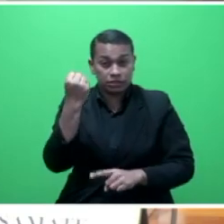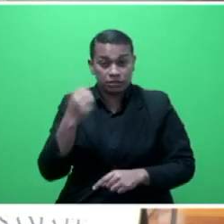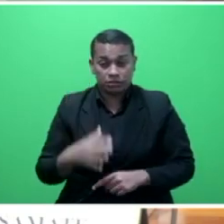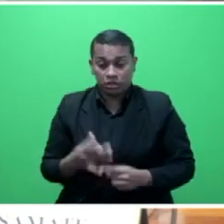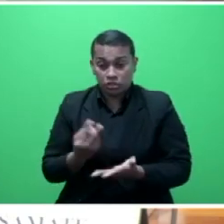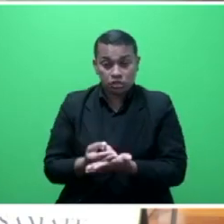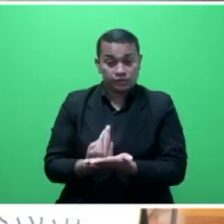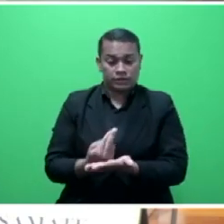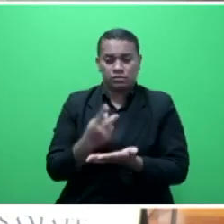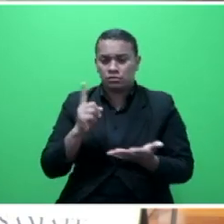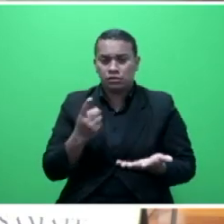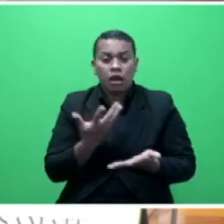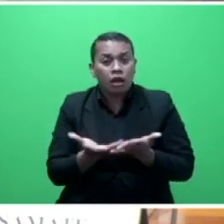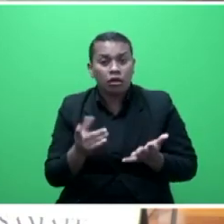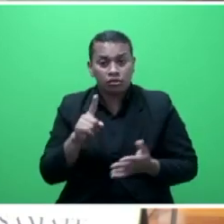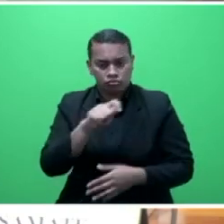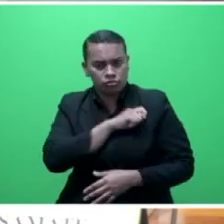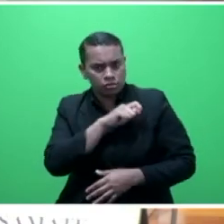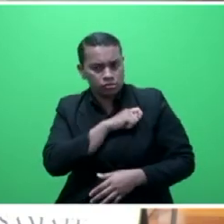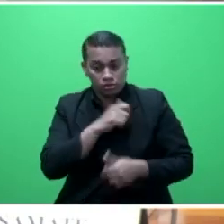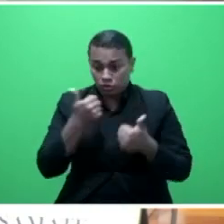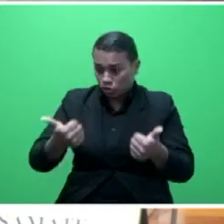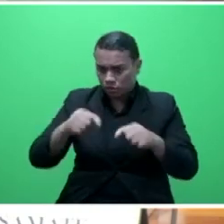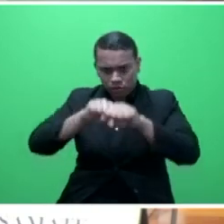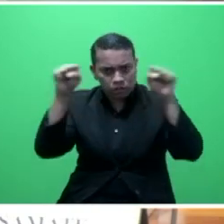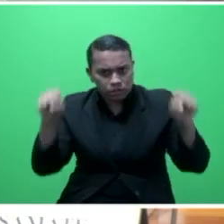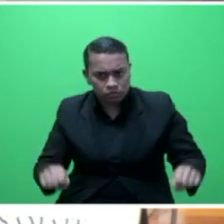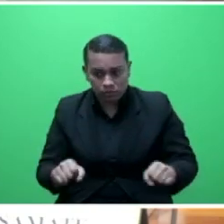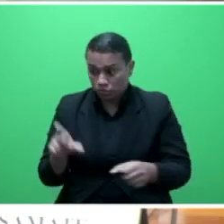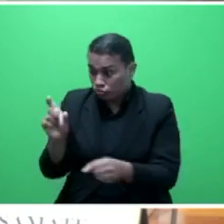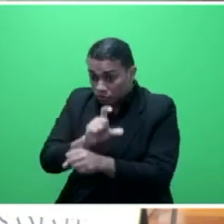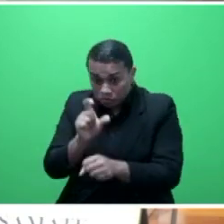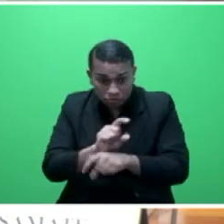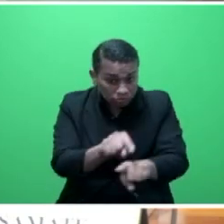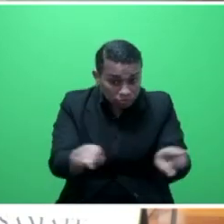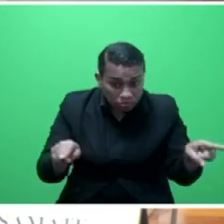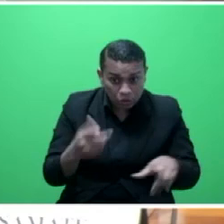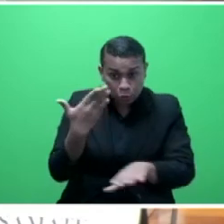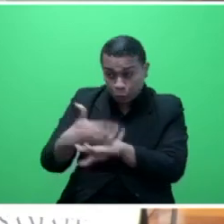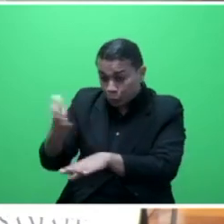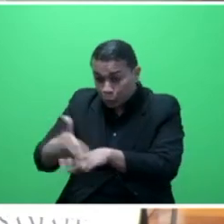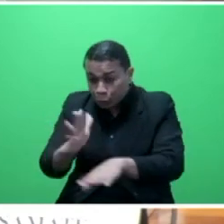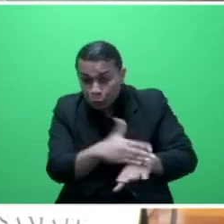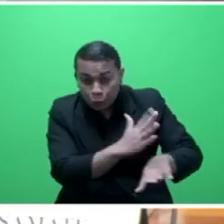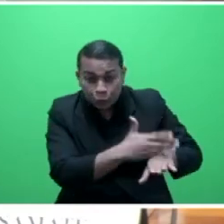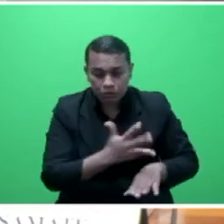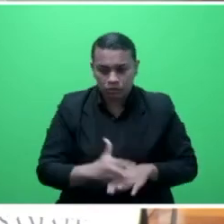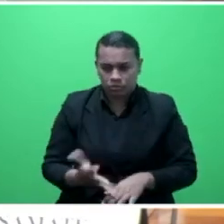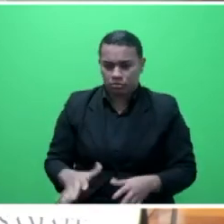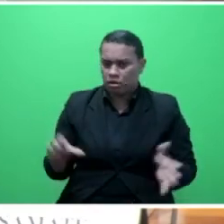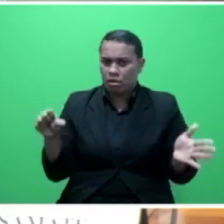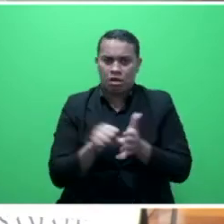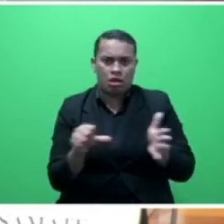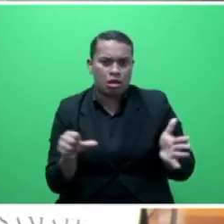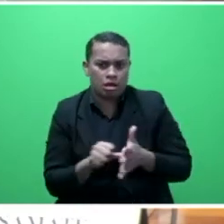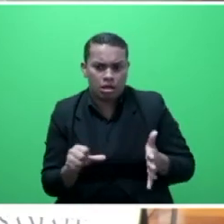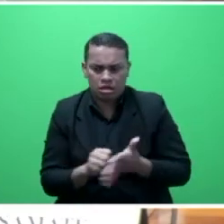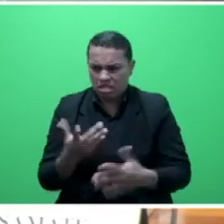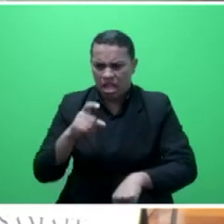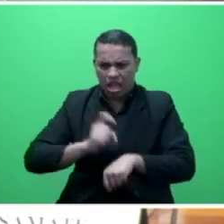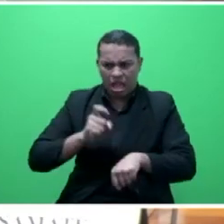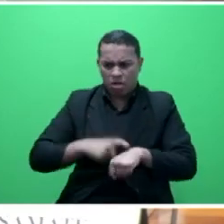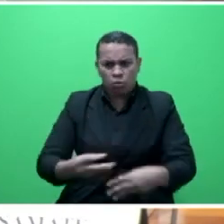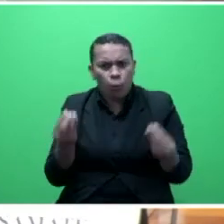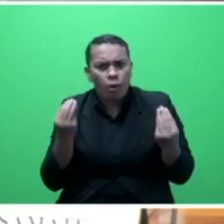system. Creating a new one from scratch would be costly, complex, and time-consuming. In times of crisis, we